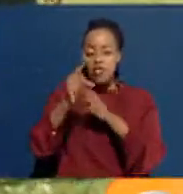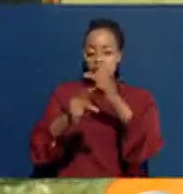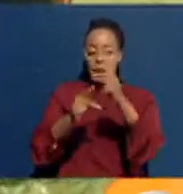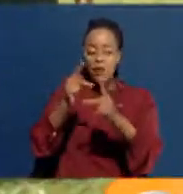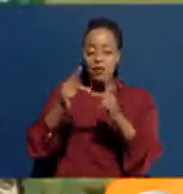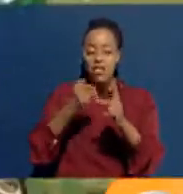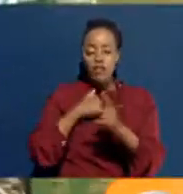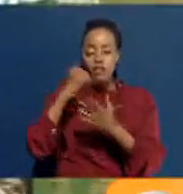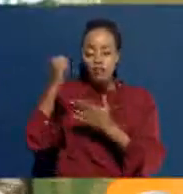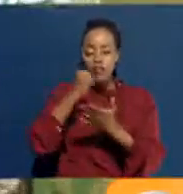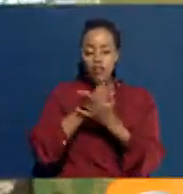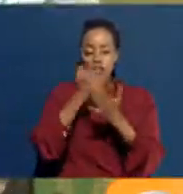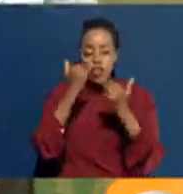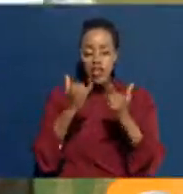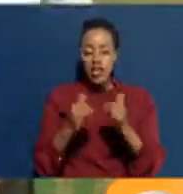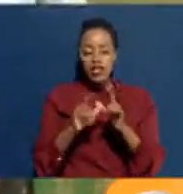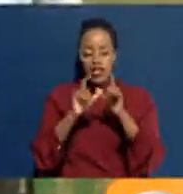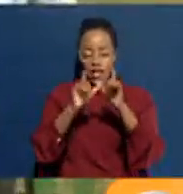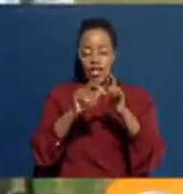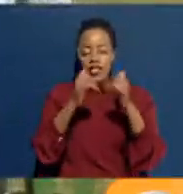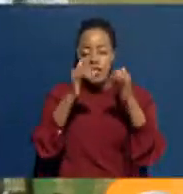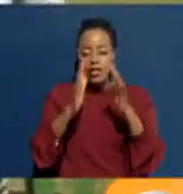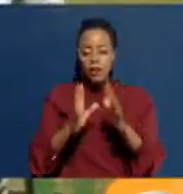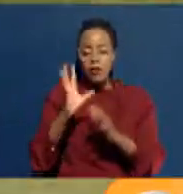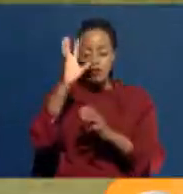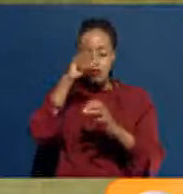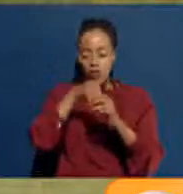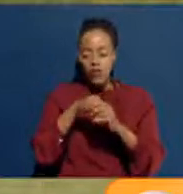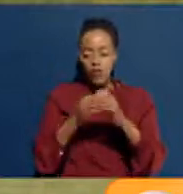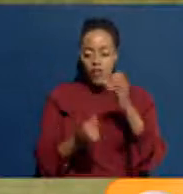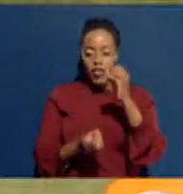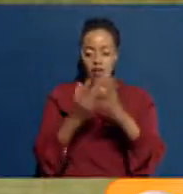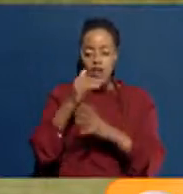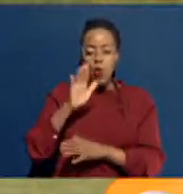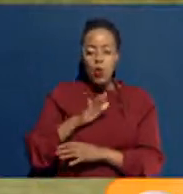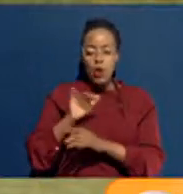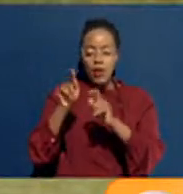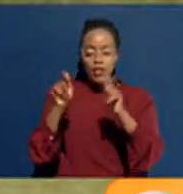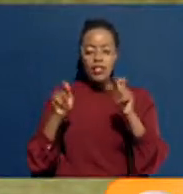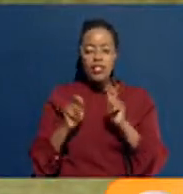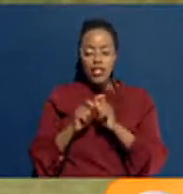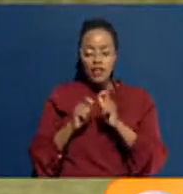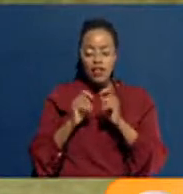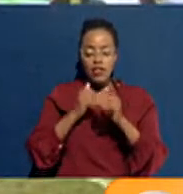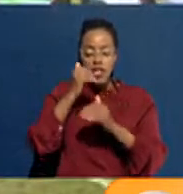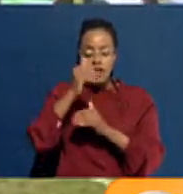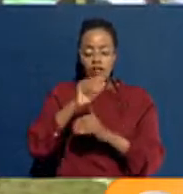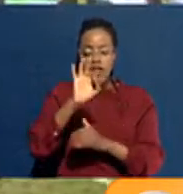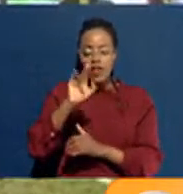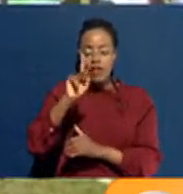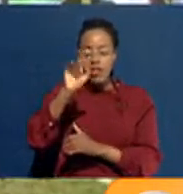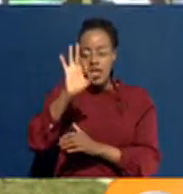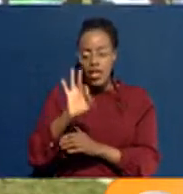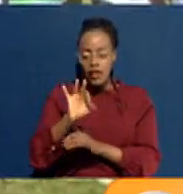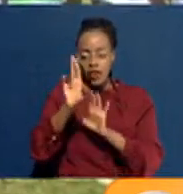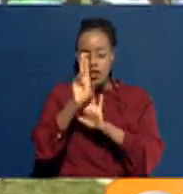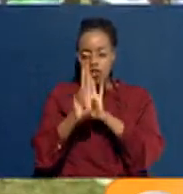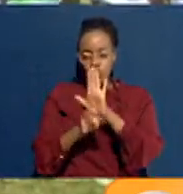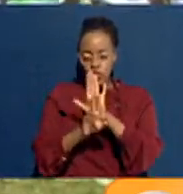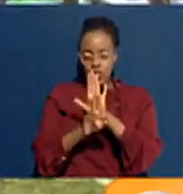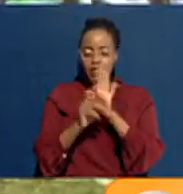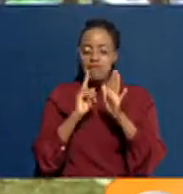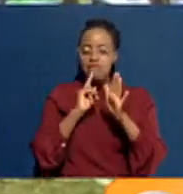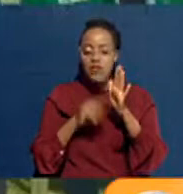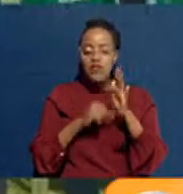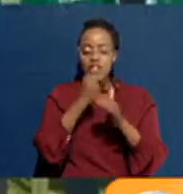of recruiting young and talented players to fit in the yet-to-be-established women's team. This comes after the FKF rules and regulations stipulated